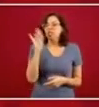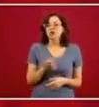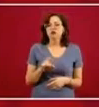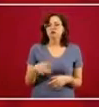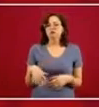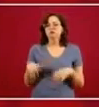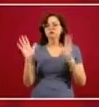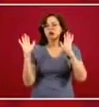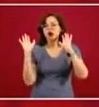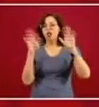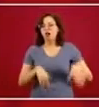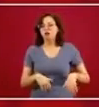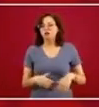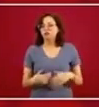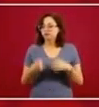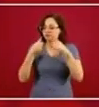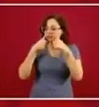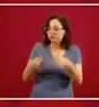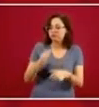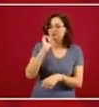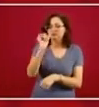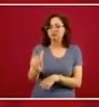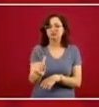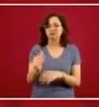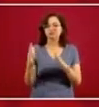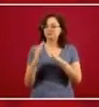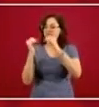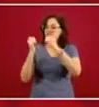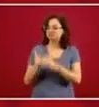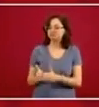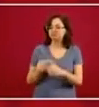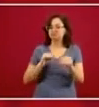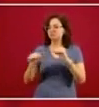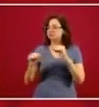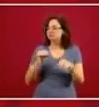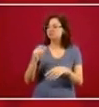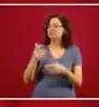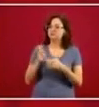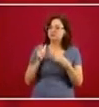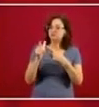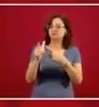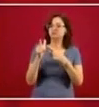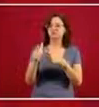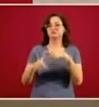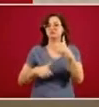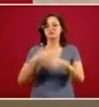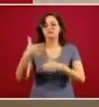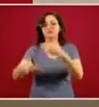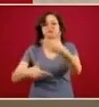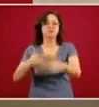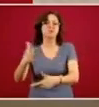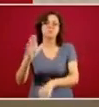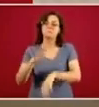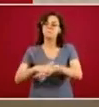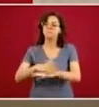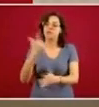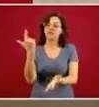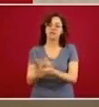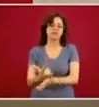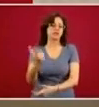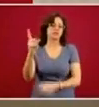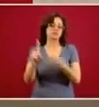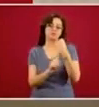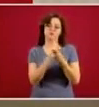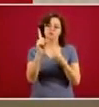pandemic. If we loosen the measures that we have implementing in